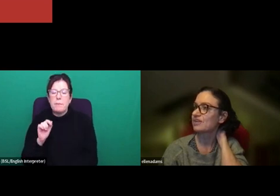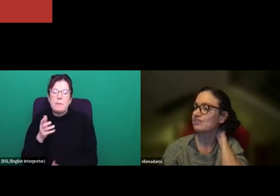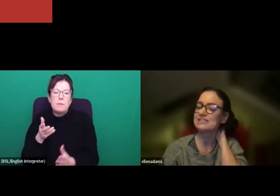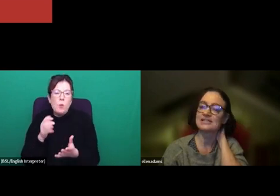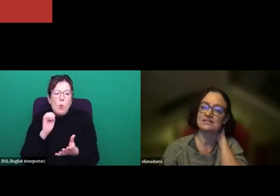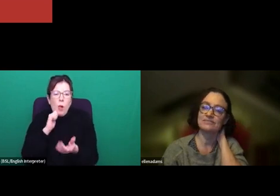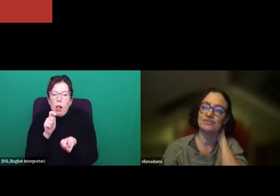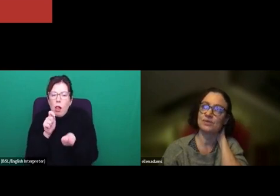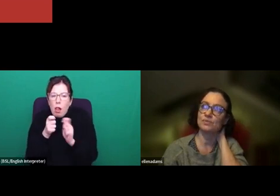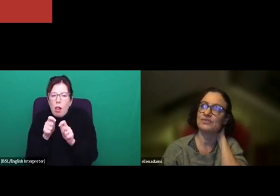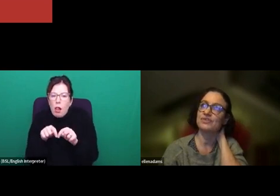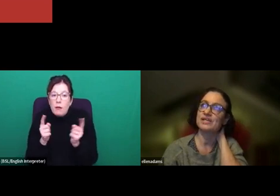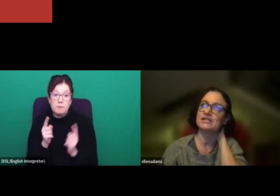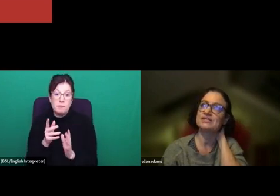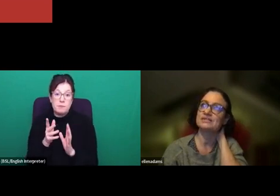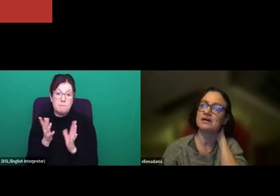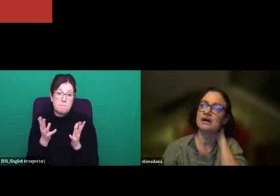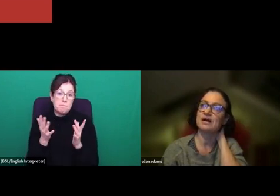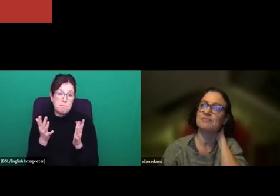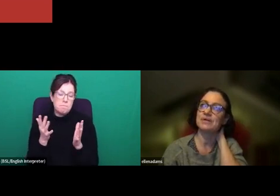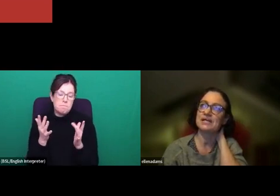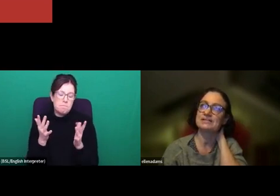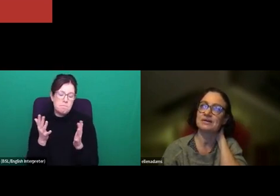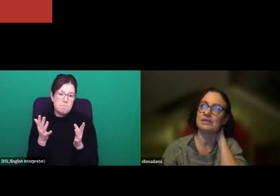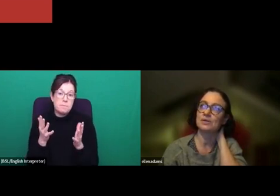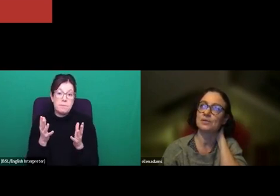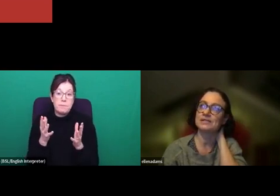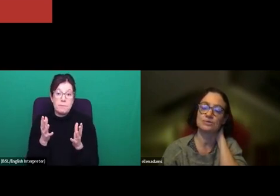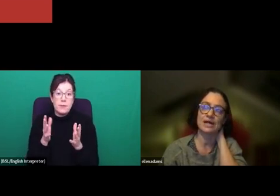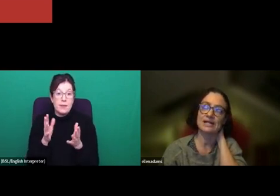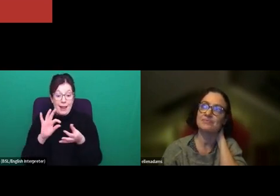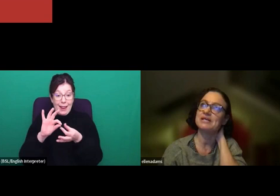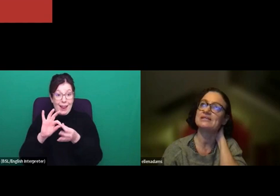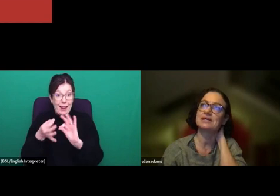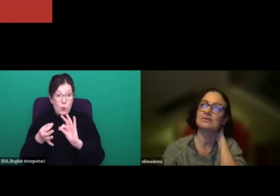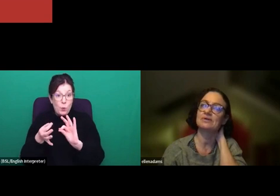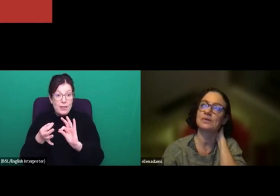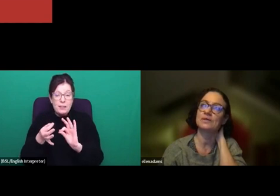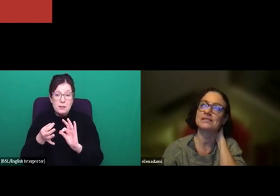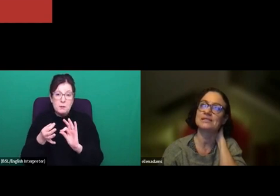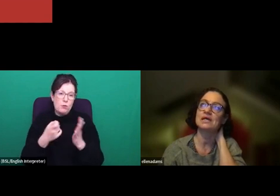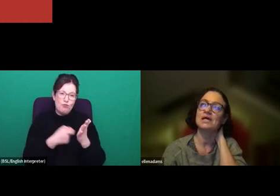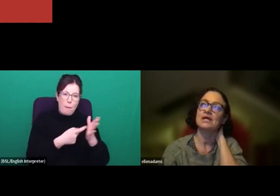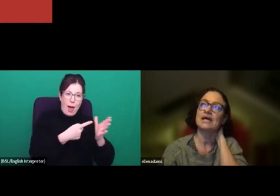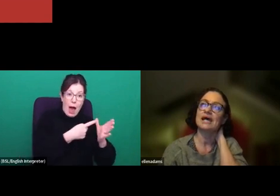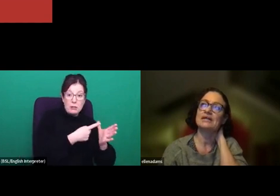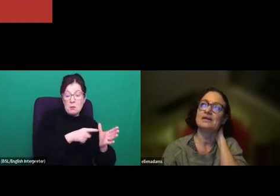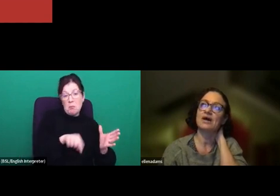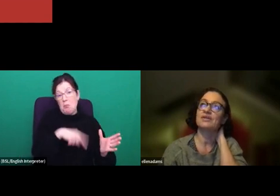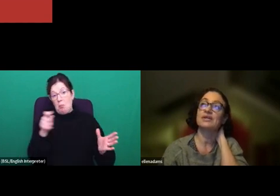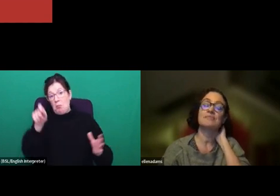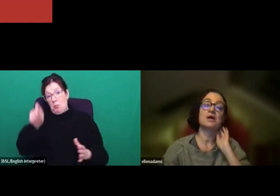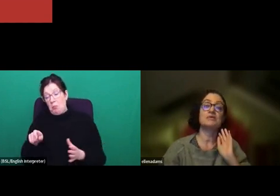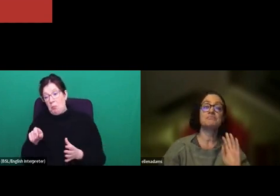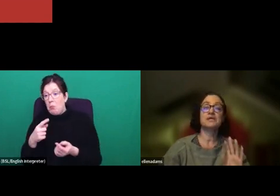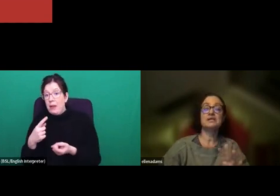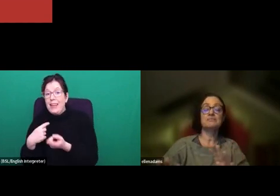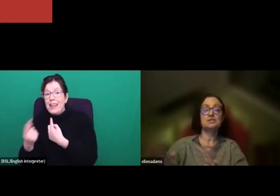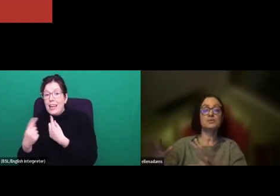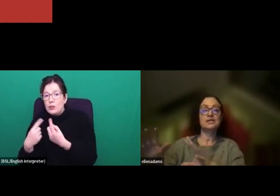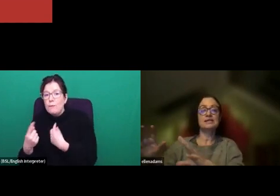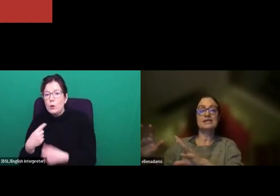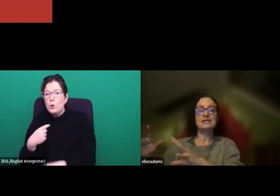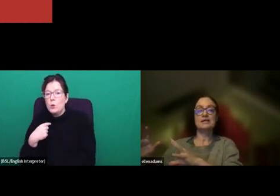example, if there is an interview with the BSL linguist or a BSL linguist, then I think it might